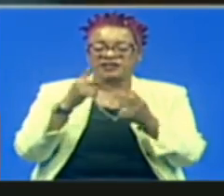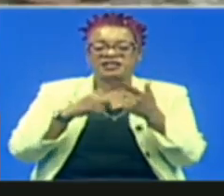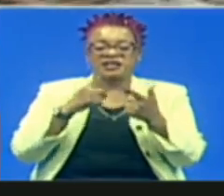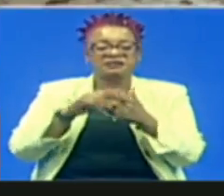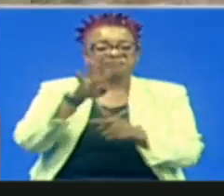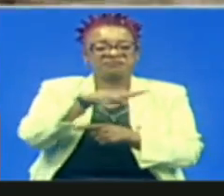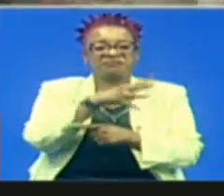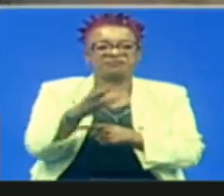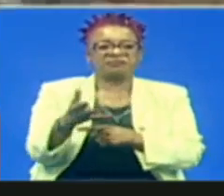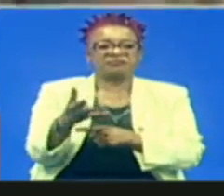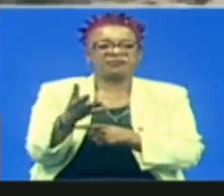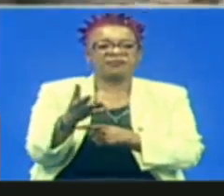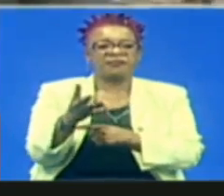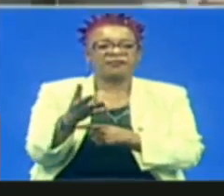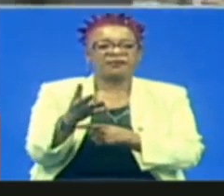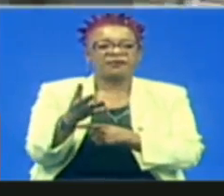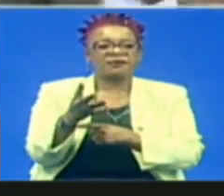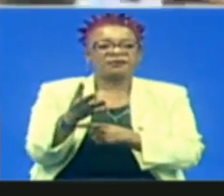prison.